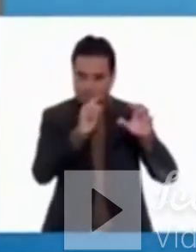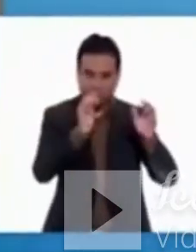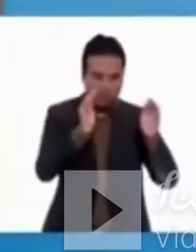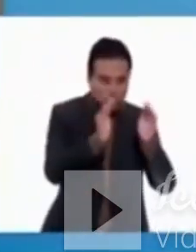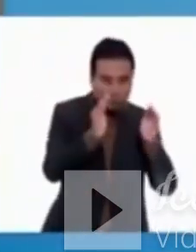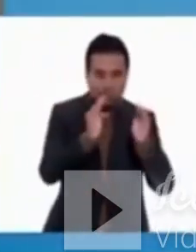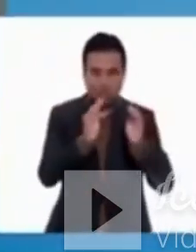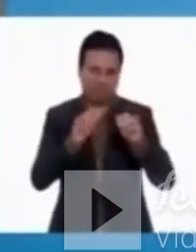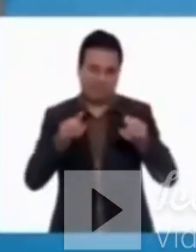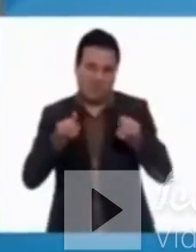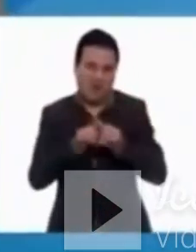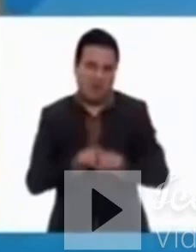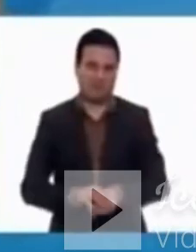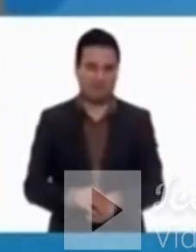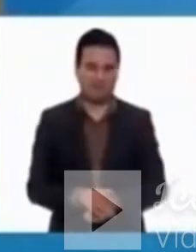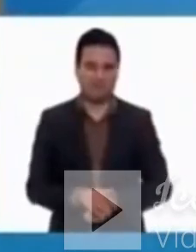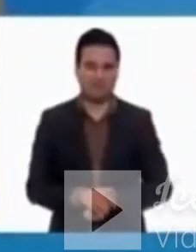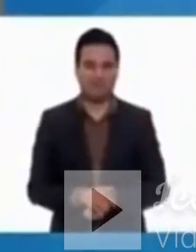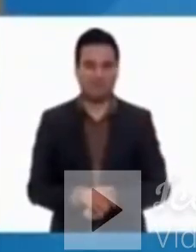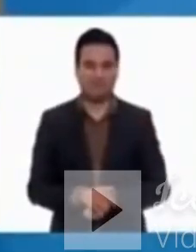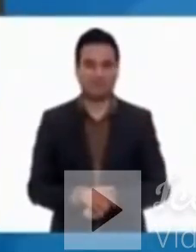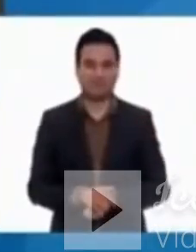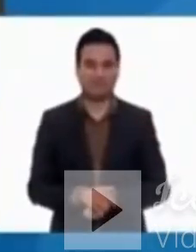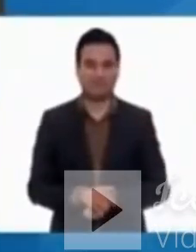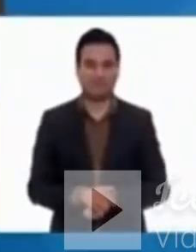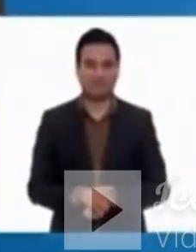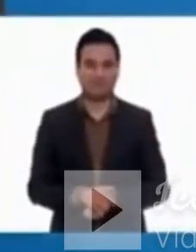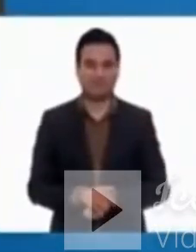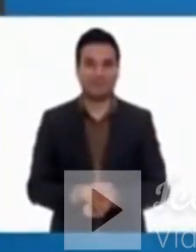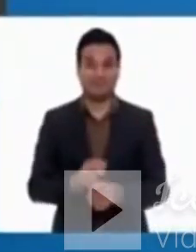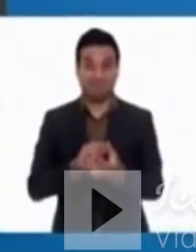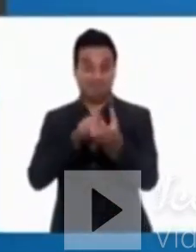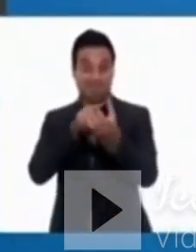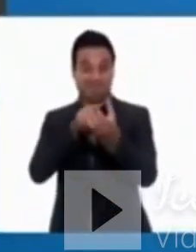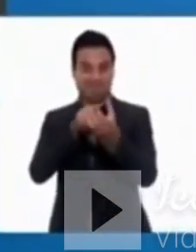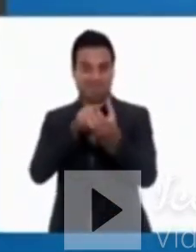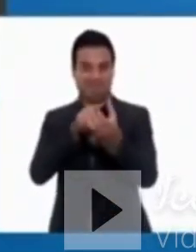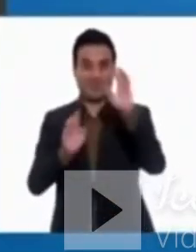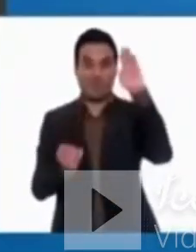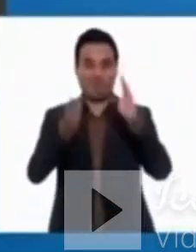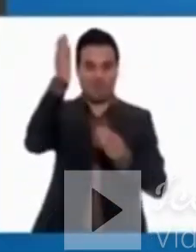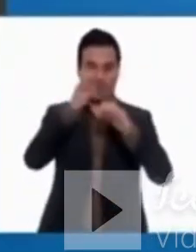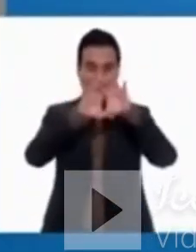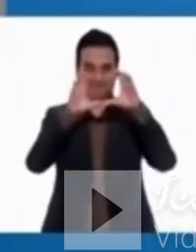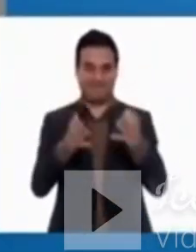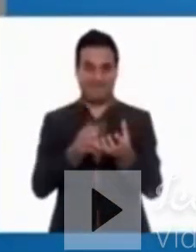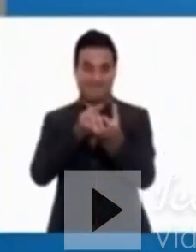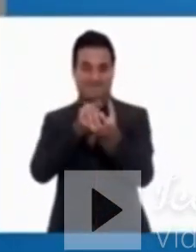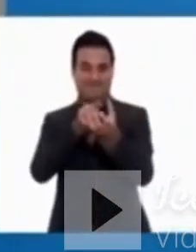I have the world in my pocket somewhere. And Earth.